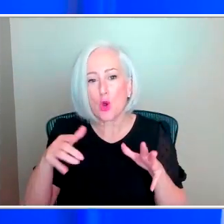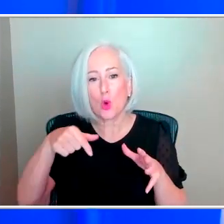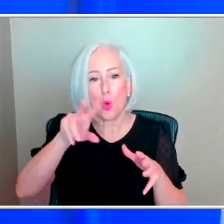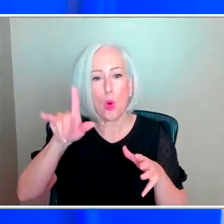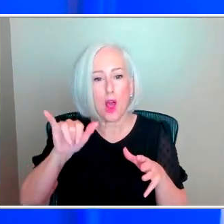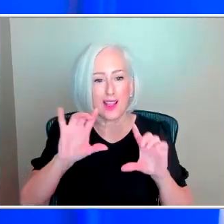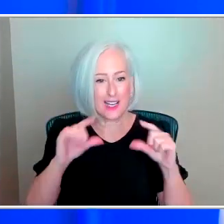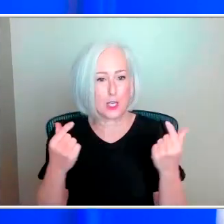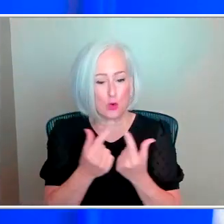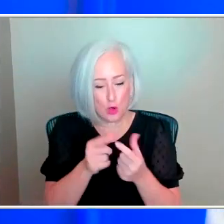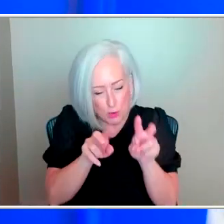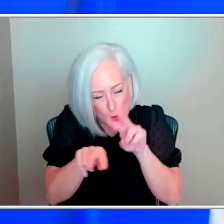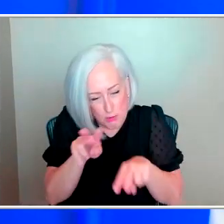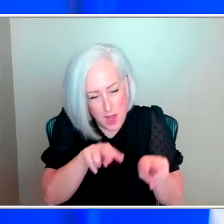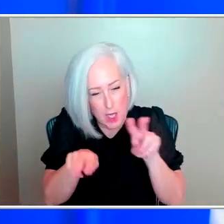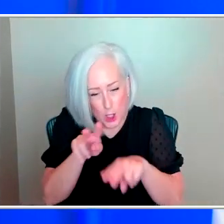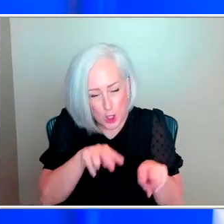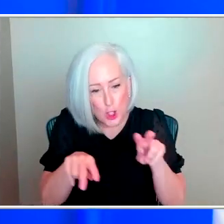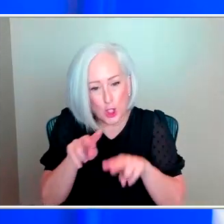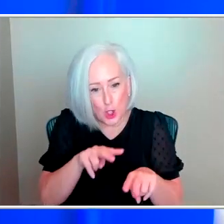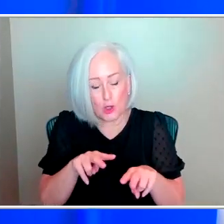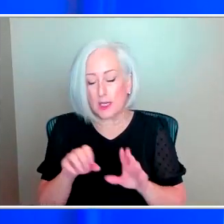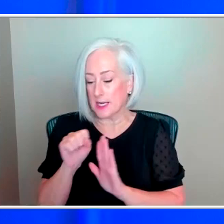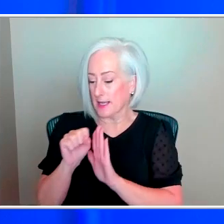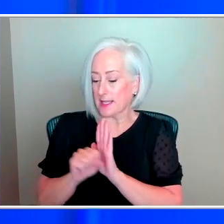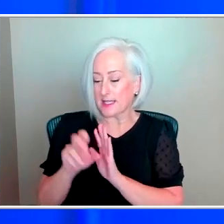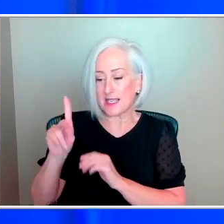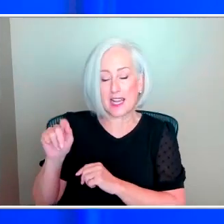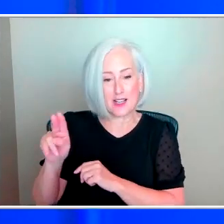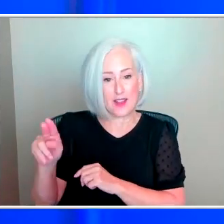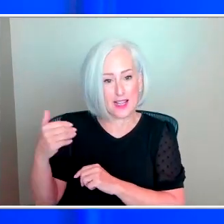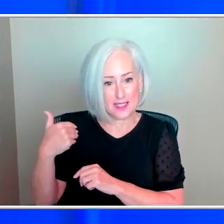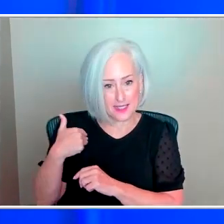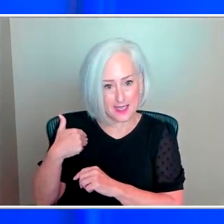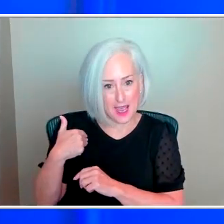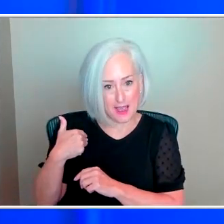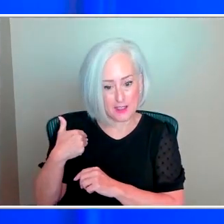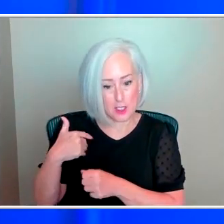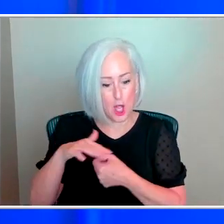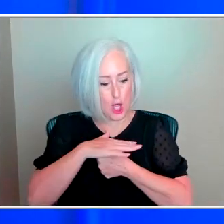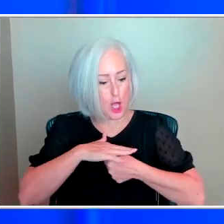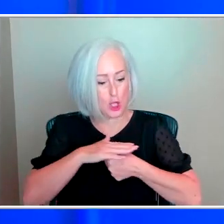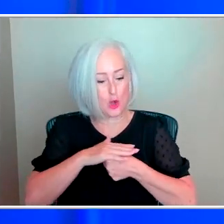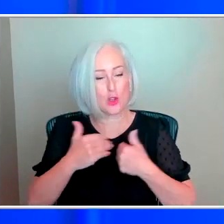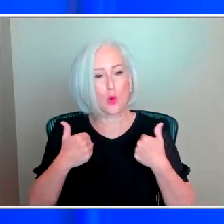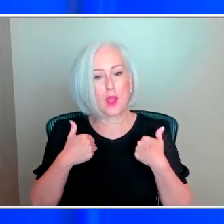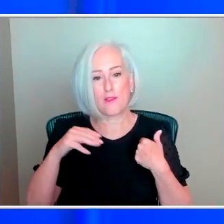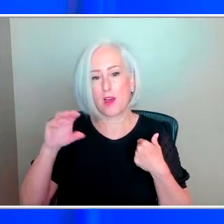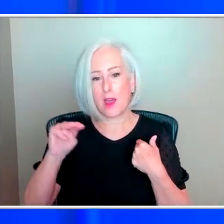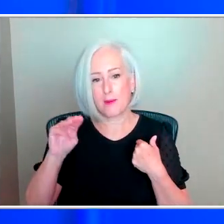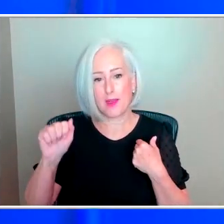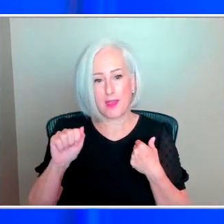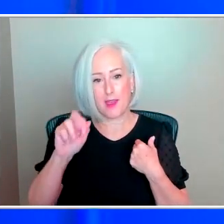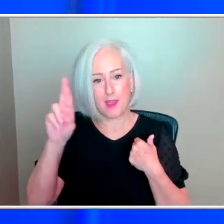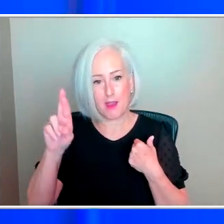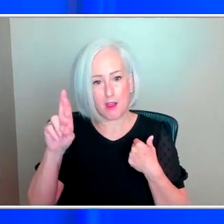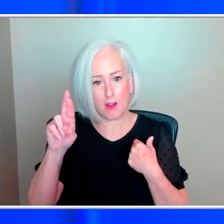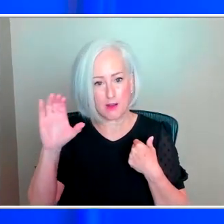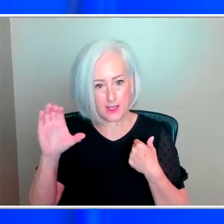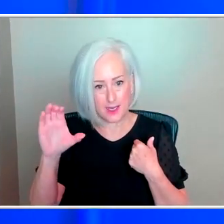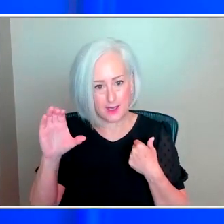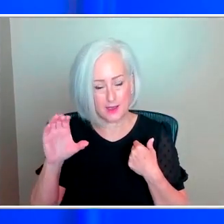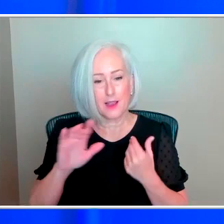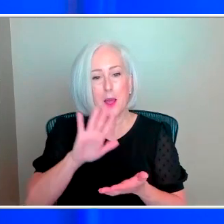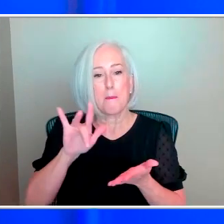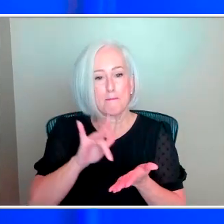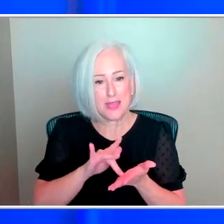monitoring. The state of Kansas does, and locally here, MARC exists, Mid-America Regional Council, and they work on